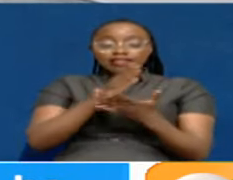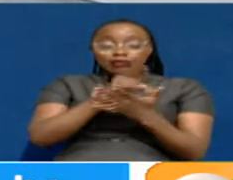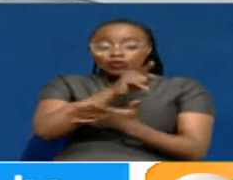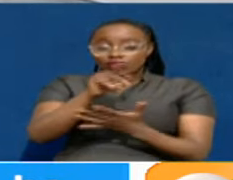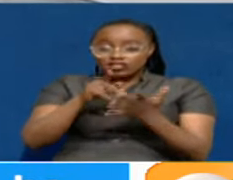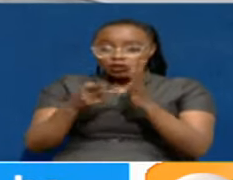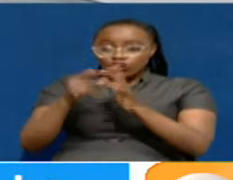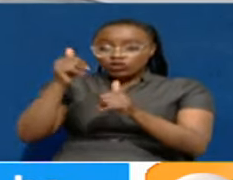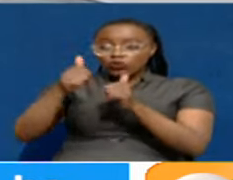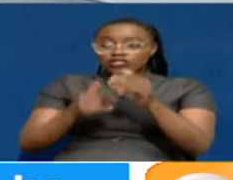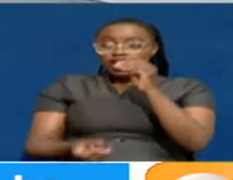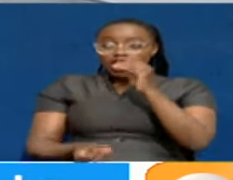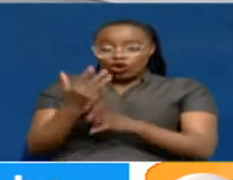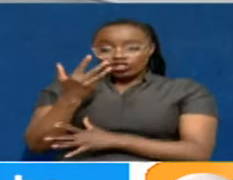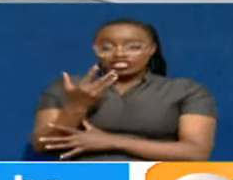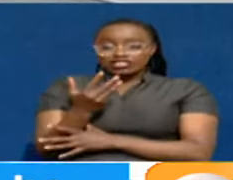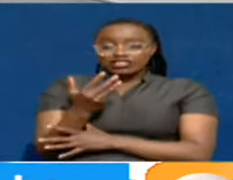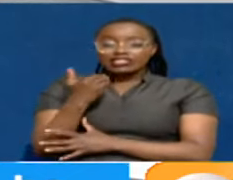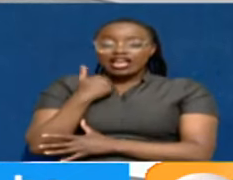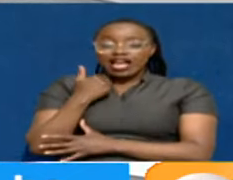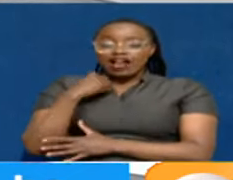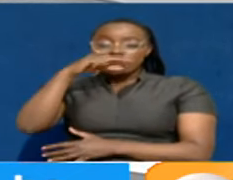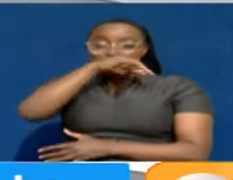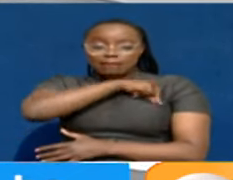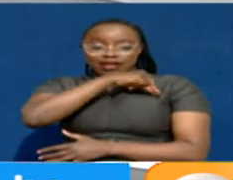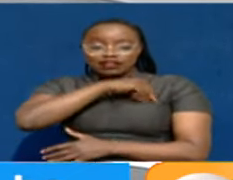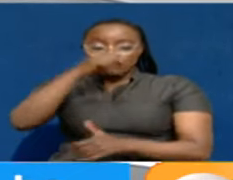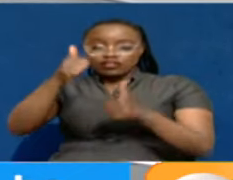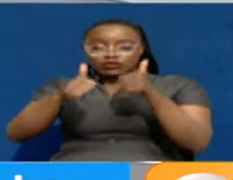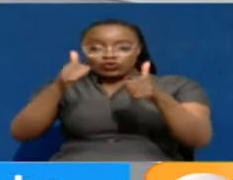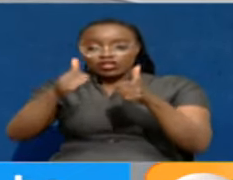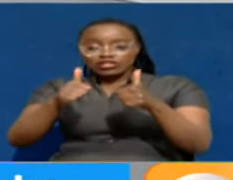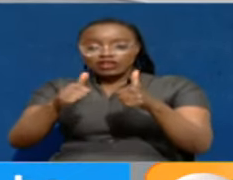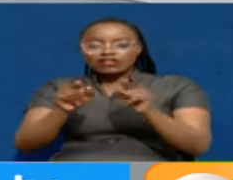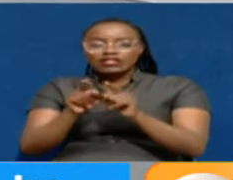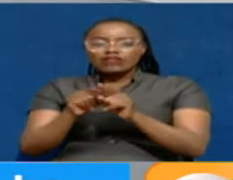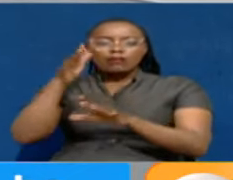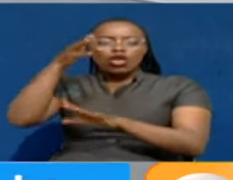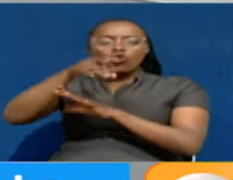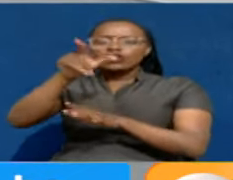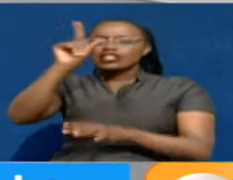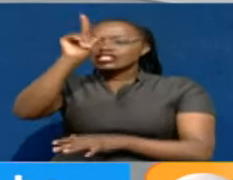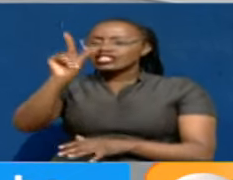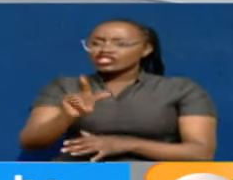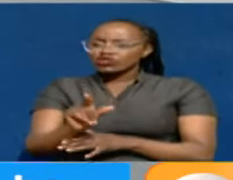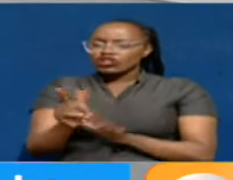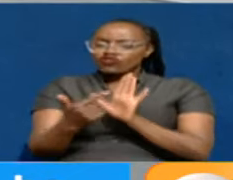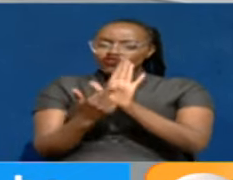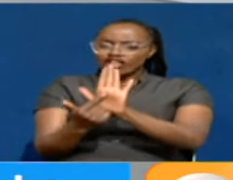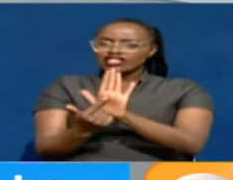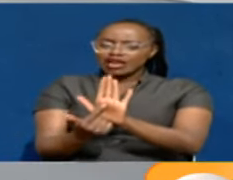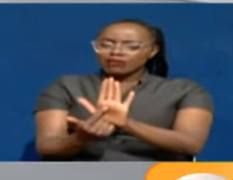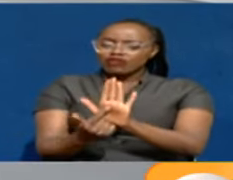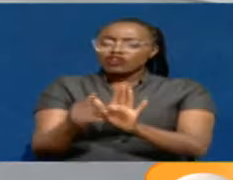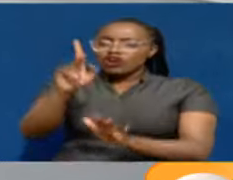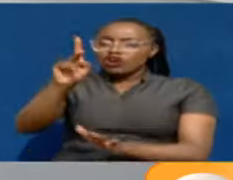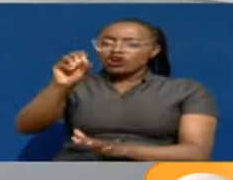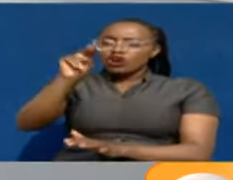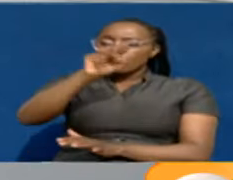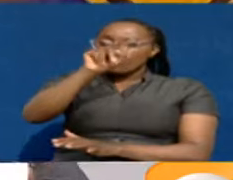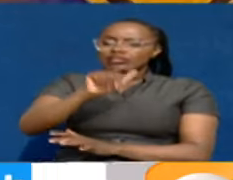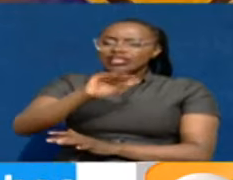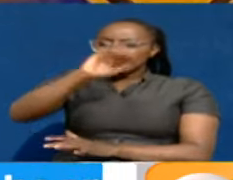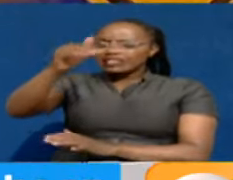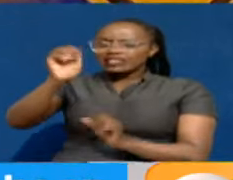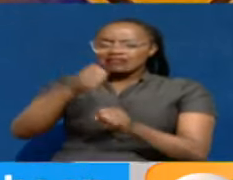these projects that are being launched have benefits that are beyond that region. Mm-hmm. For example, Konza City,